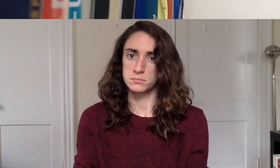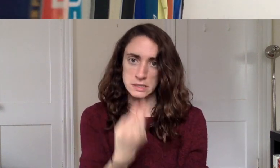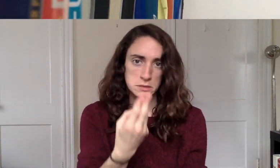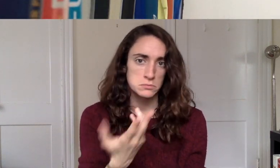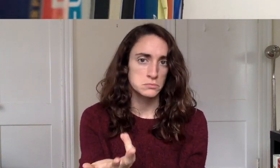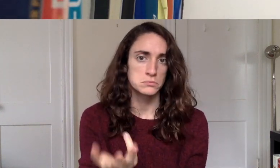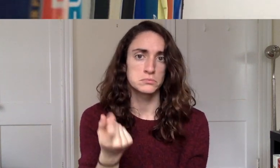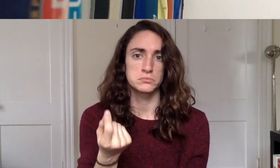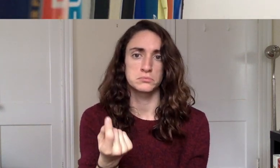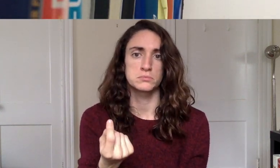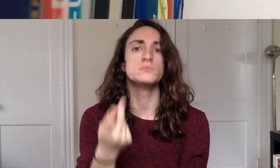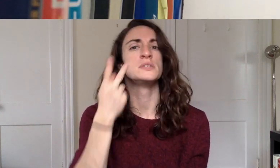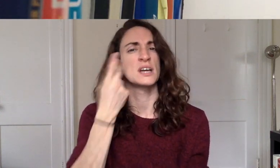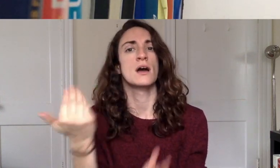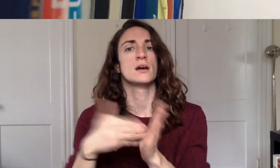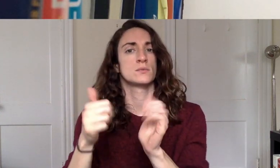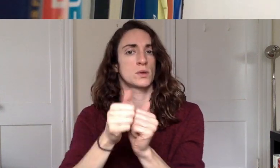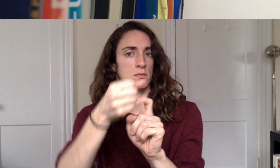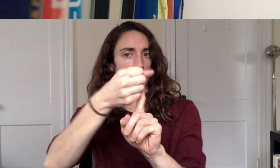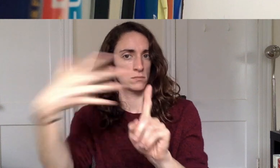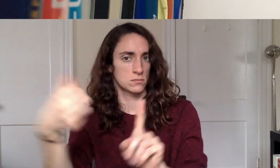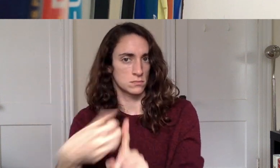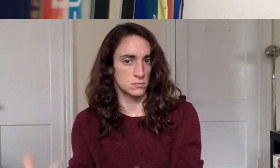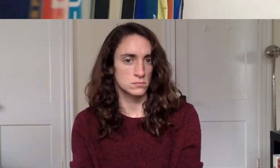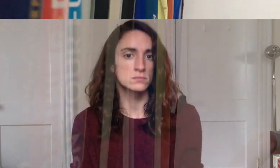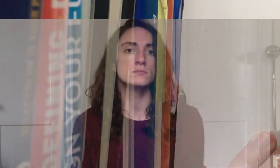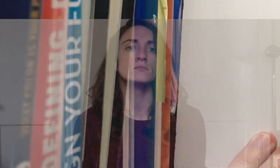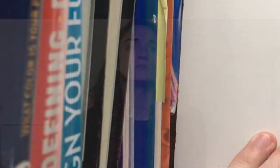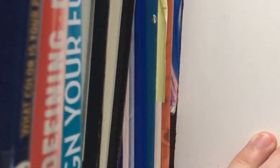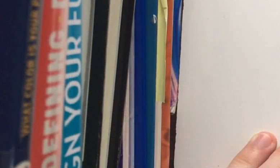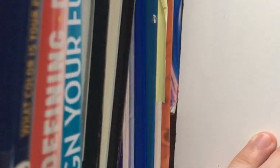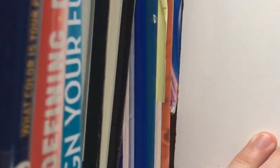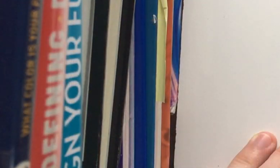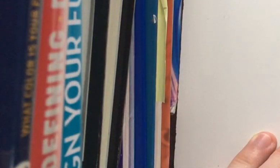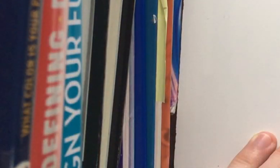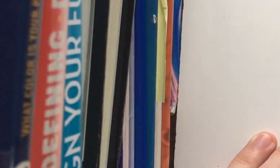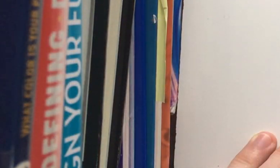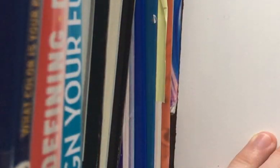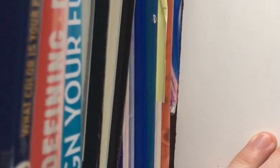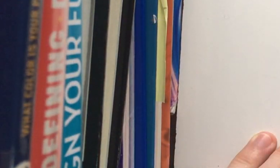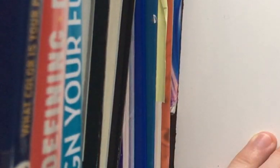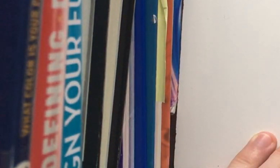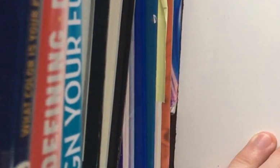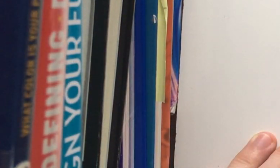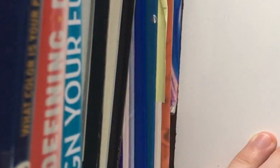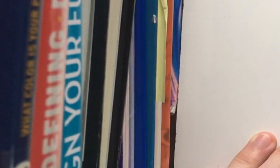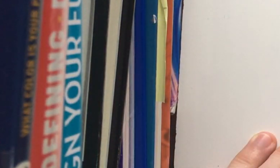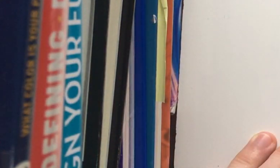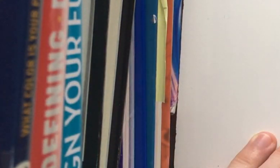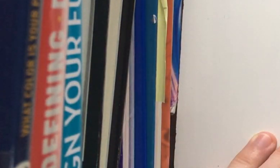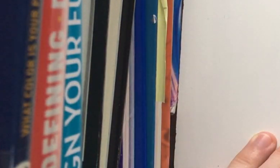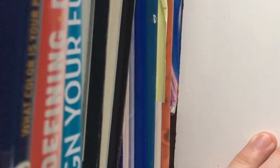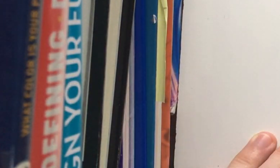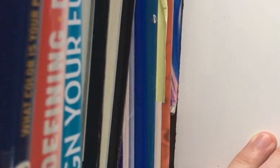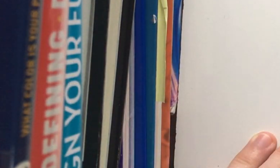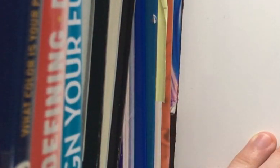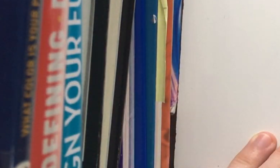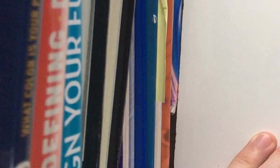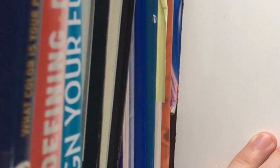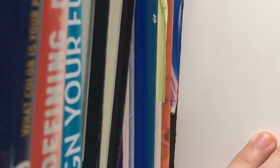than the exponent in the numerator? For this, let's expand the exponents out again, just to see what's going on.